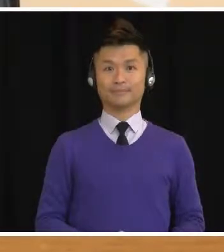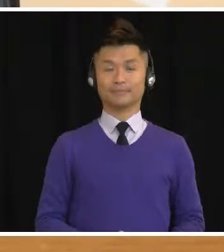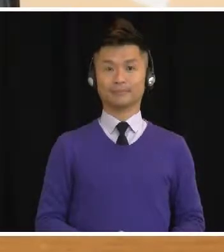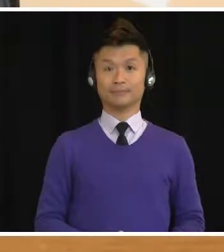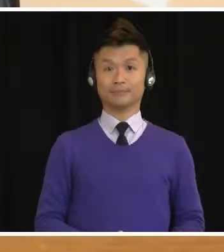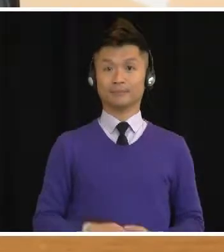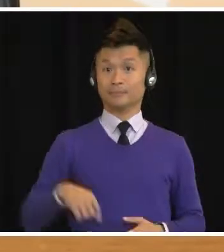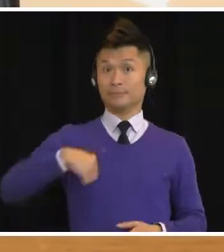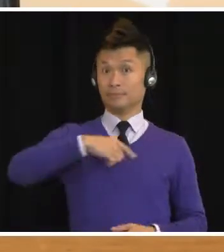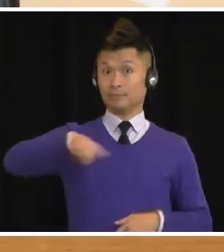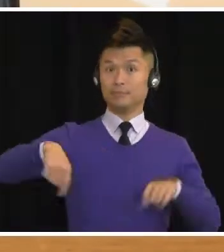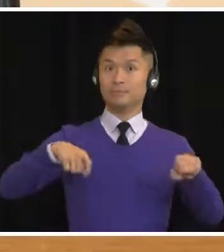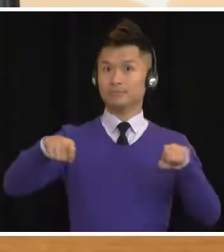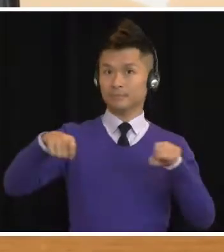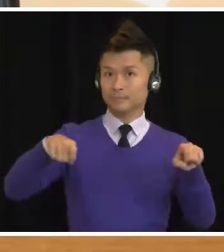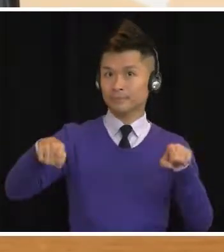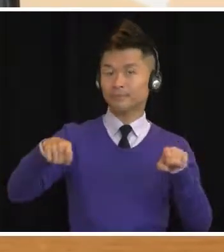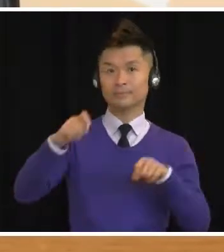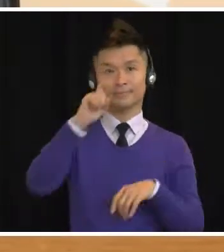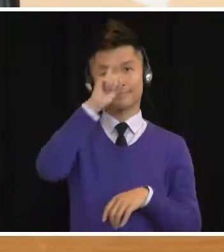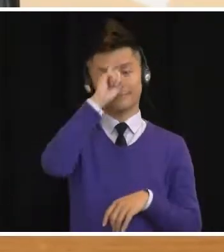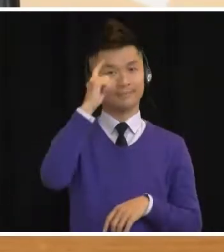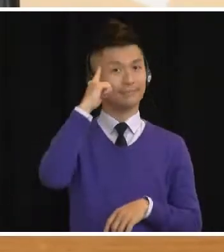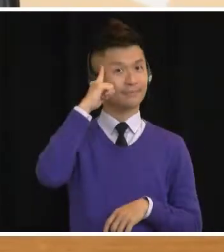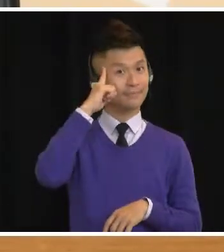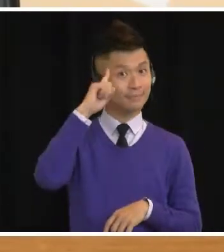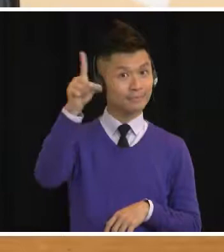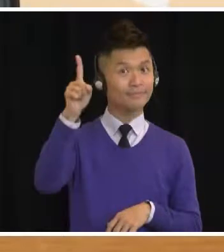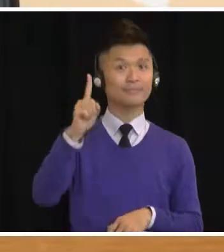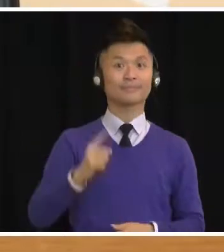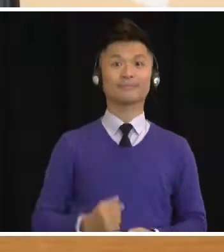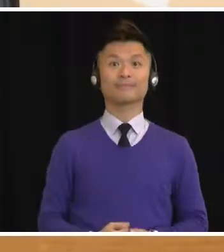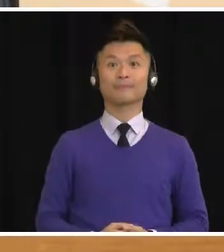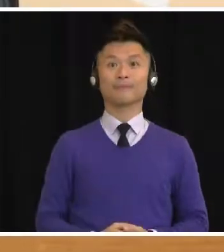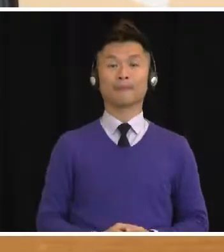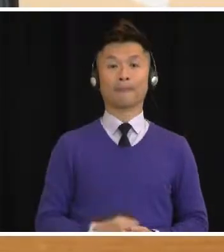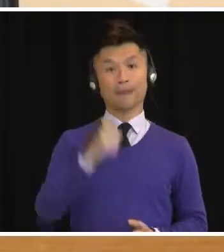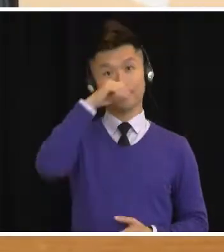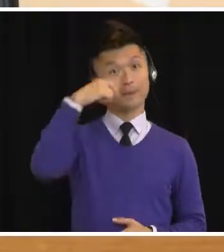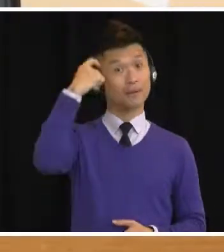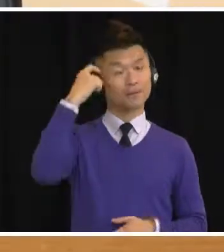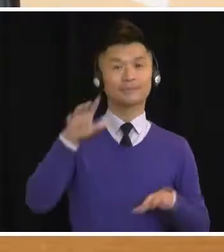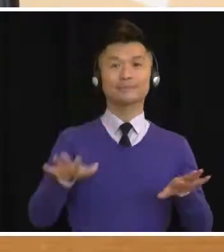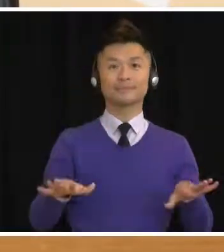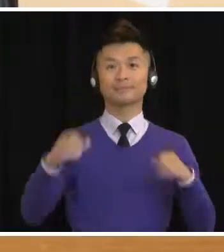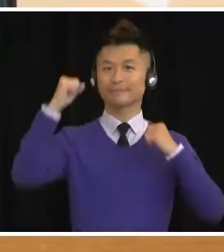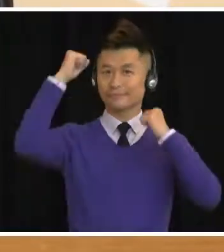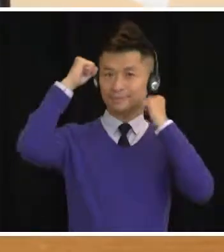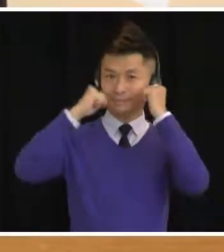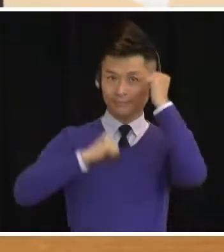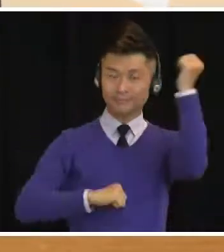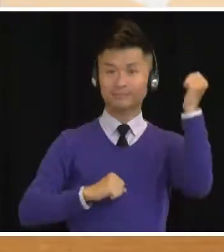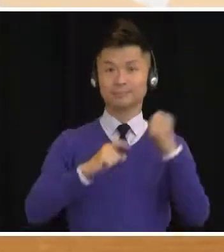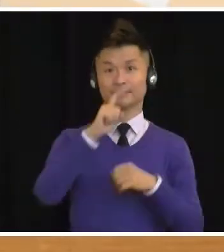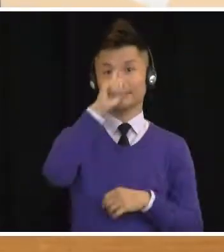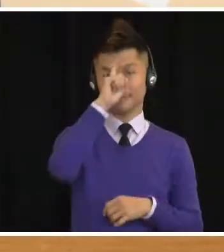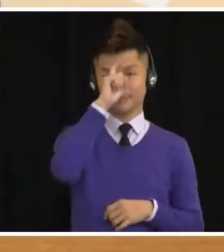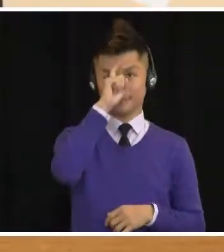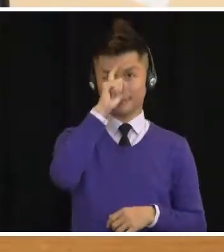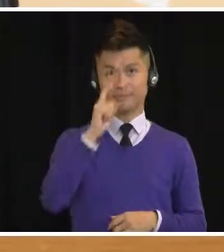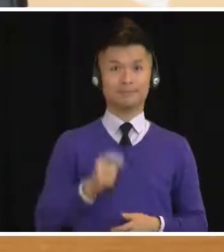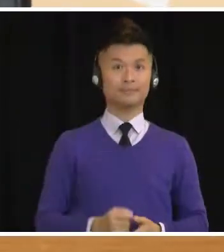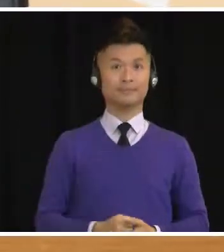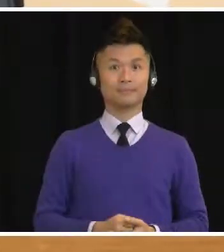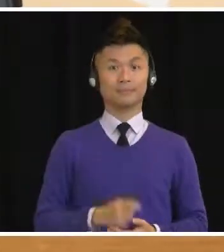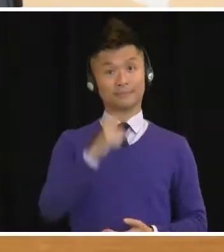and answers related to the first 3 clusters. Cluster 1 is on general